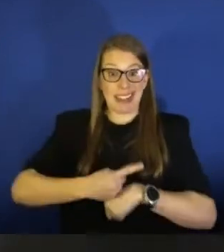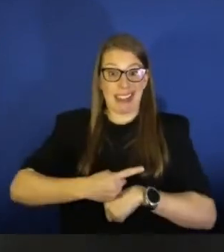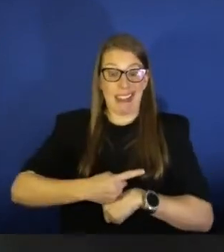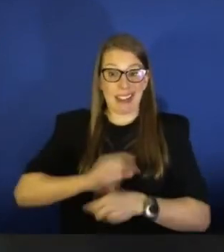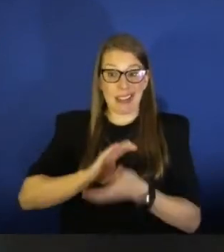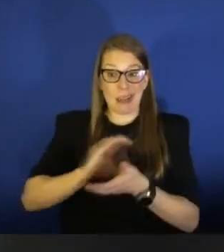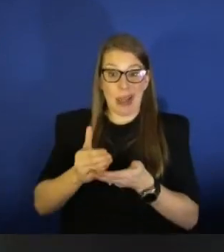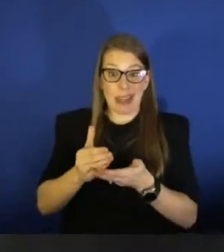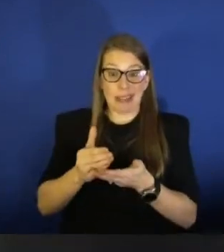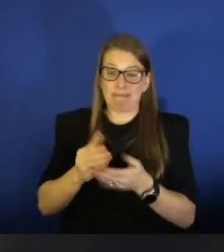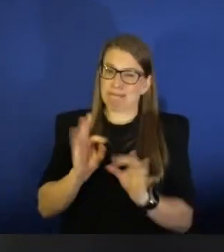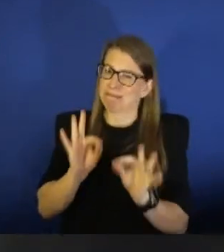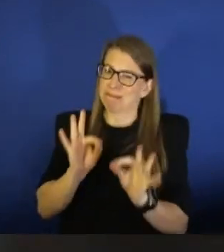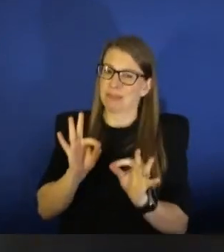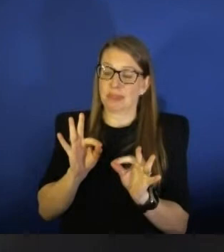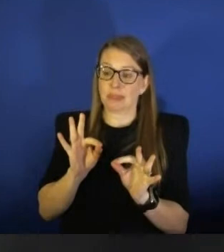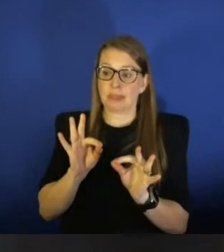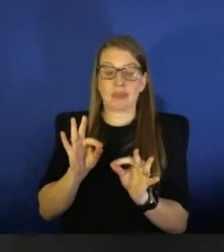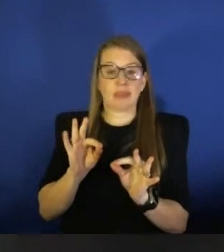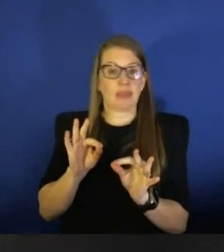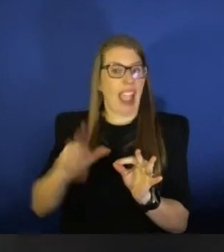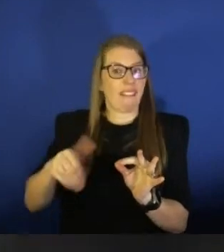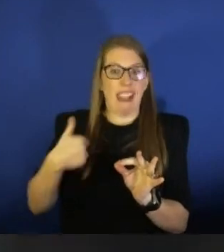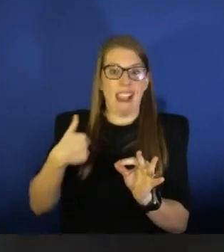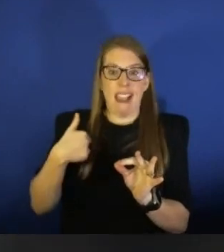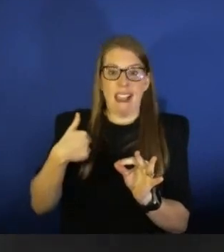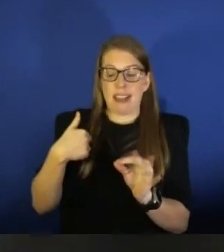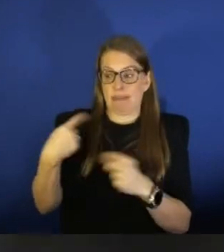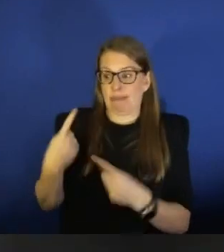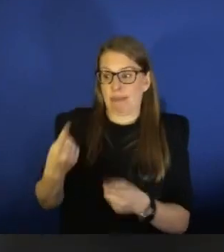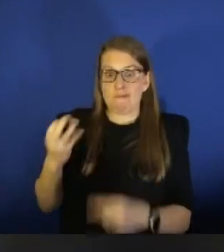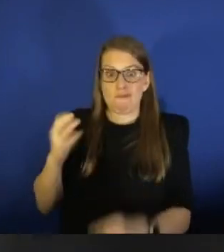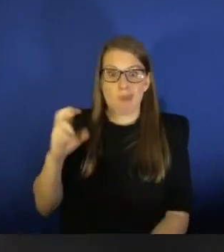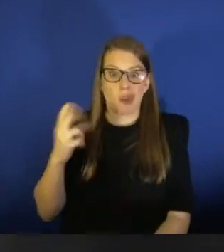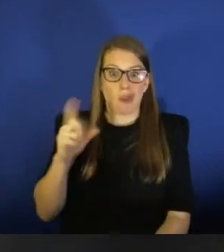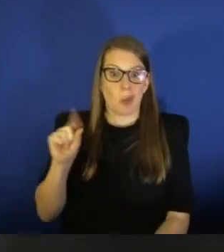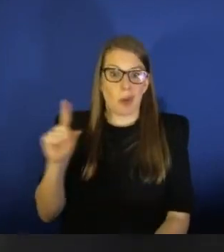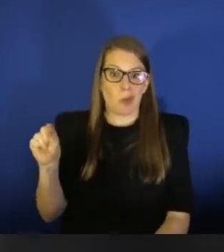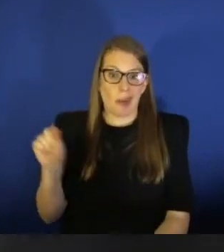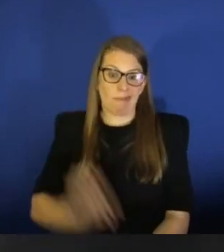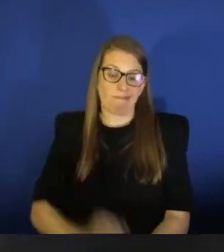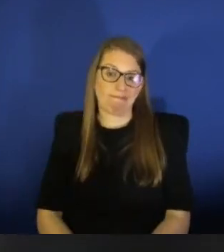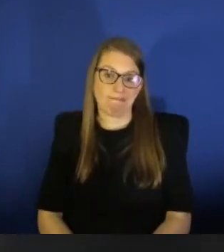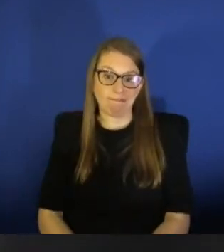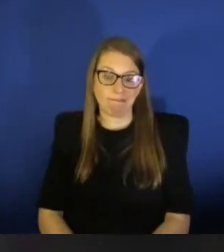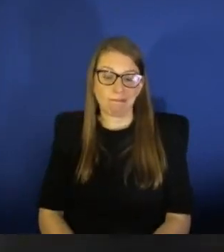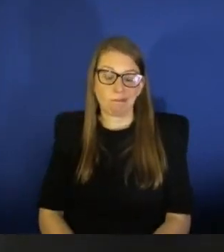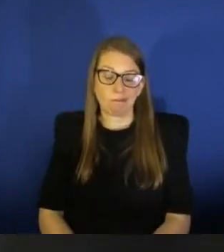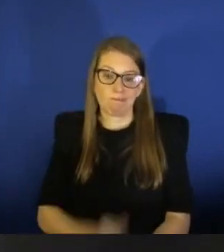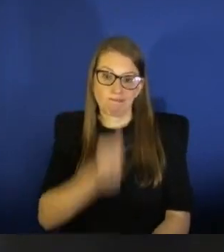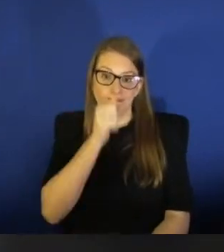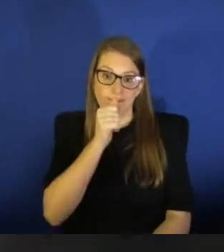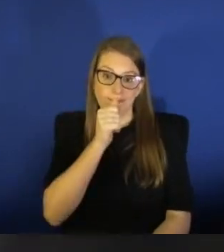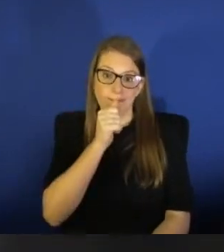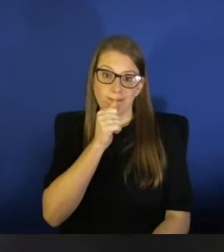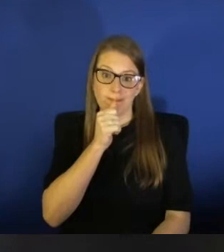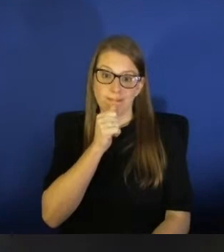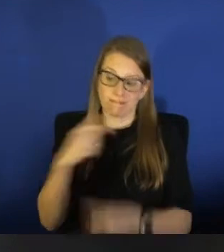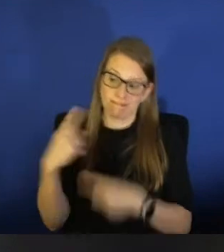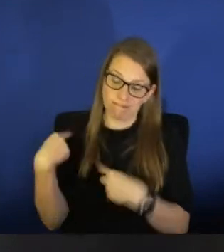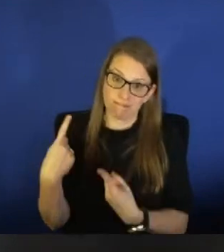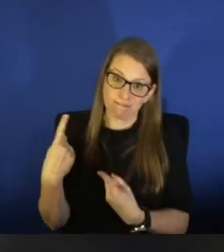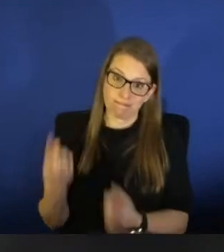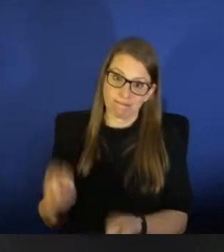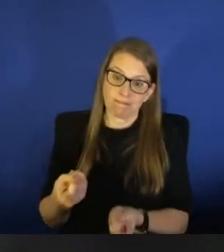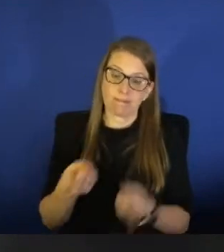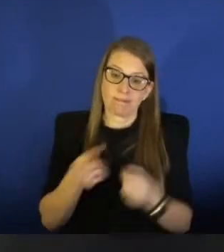sweet spot, and we've not seen that since March of 2020. So it's been a long road for us here locally, but we also